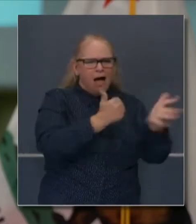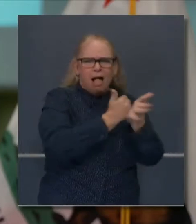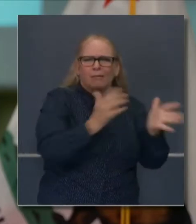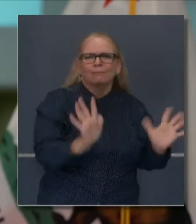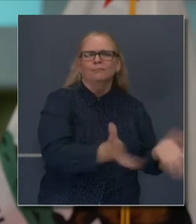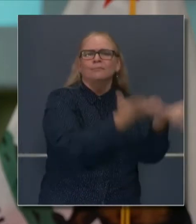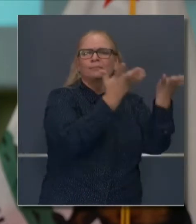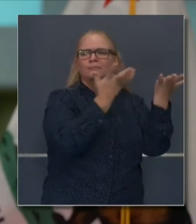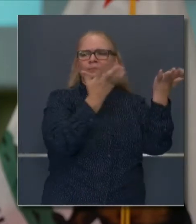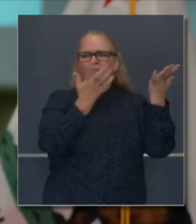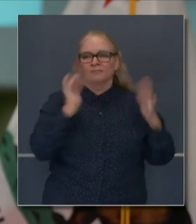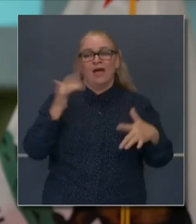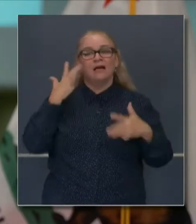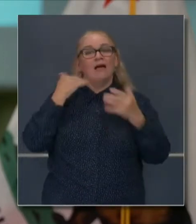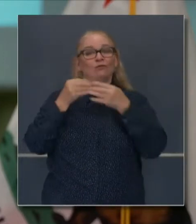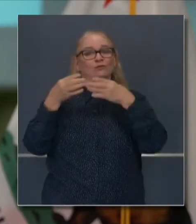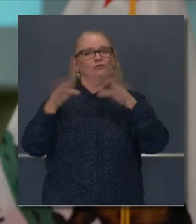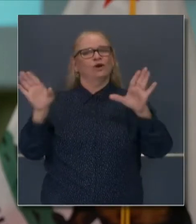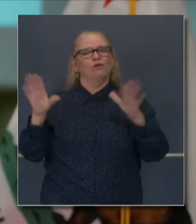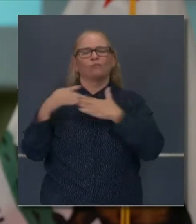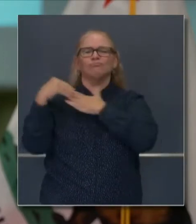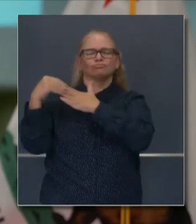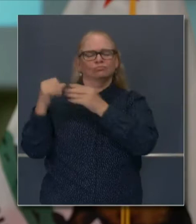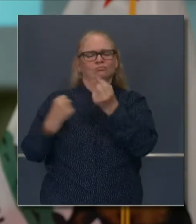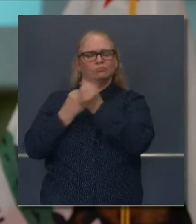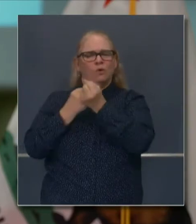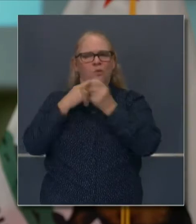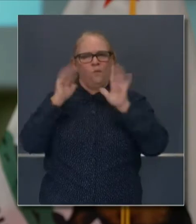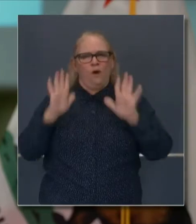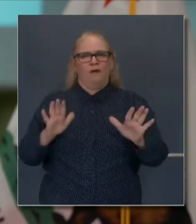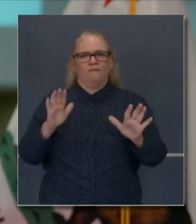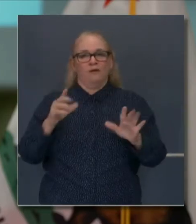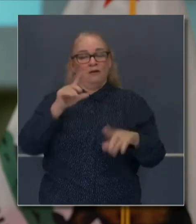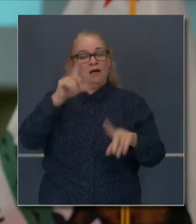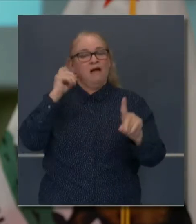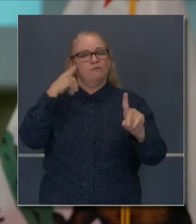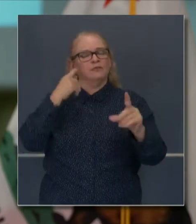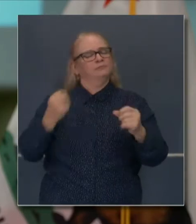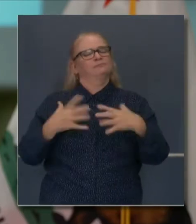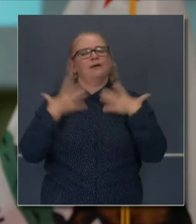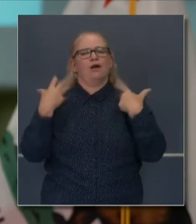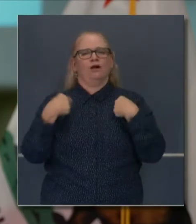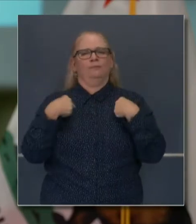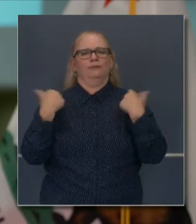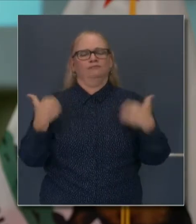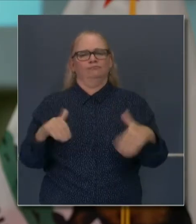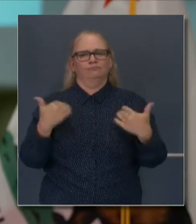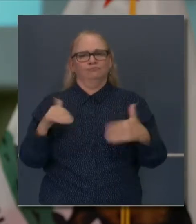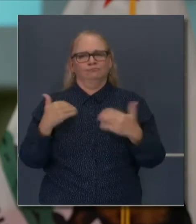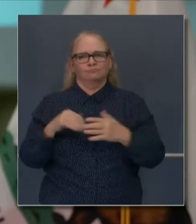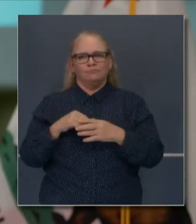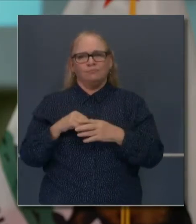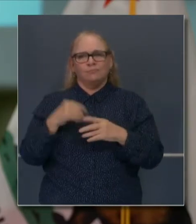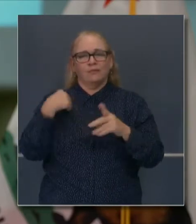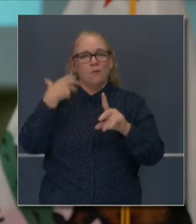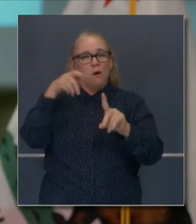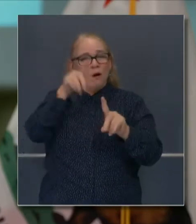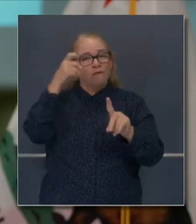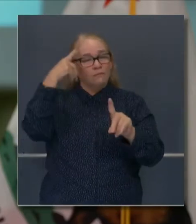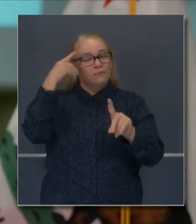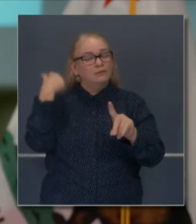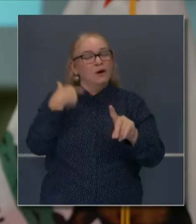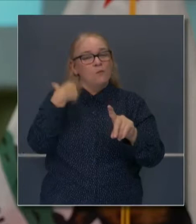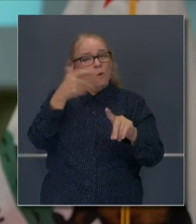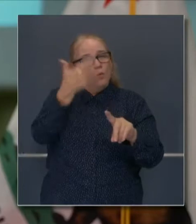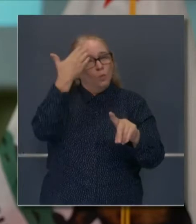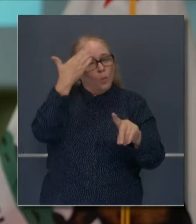general. And I've been inspired by your work. And I want you to know I